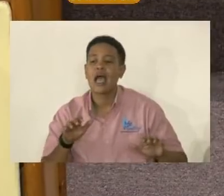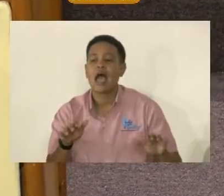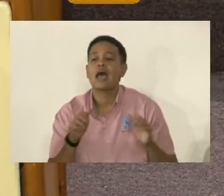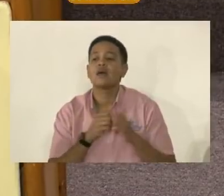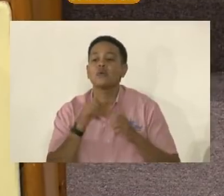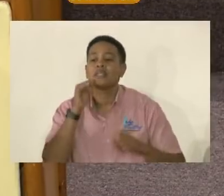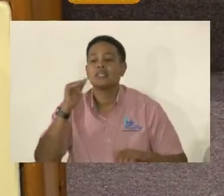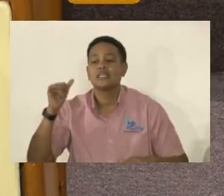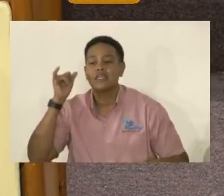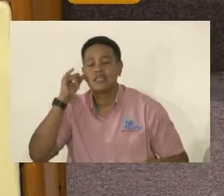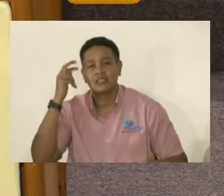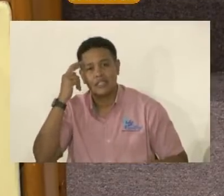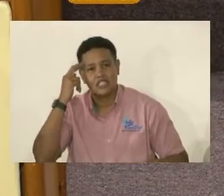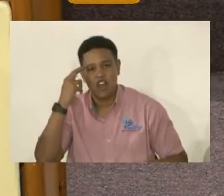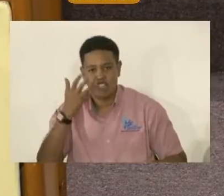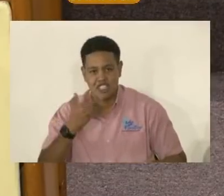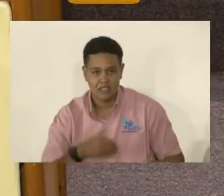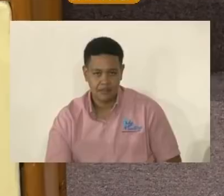yesterday's logic."